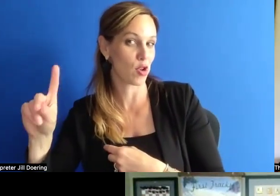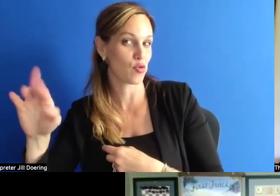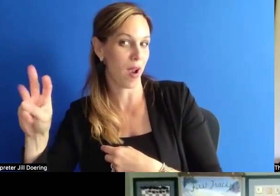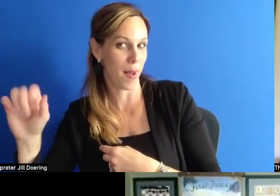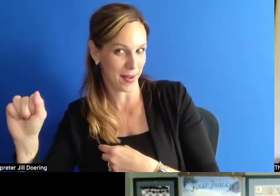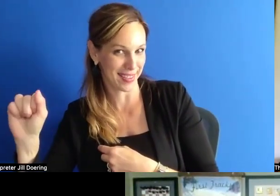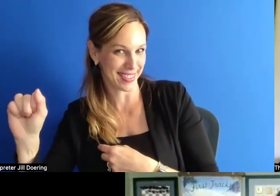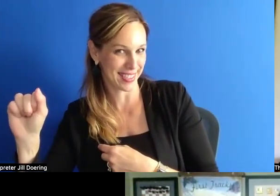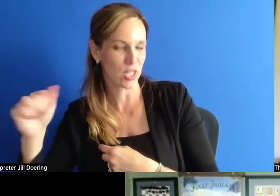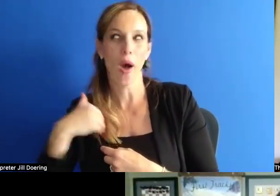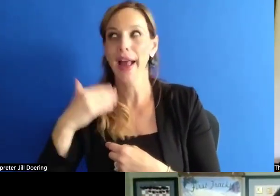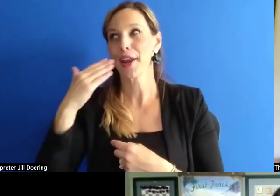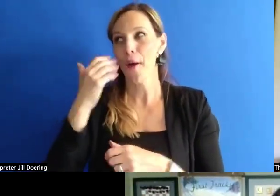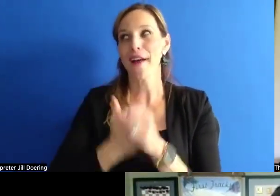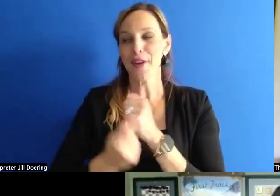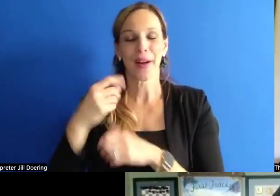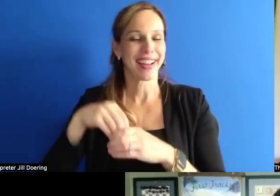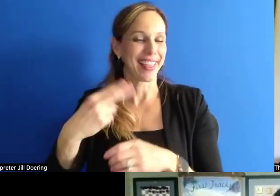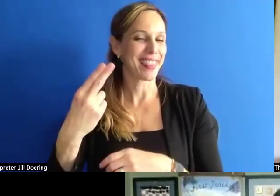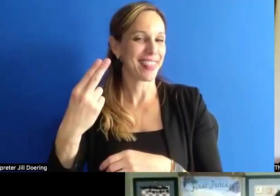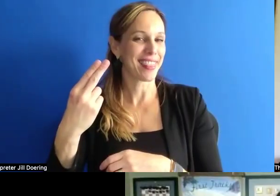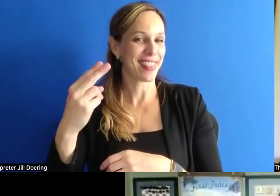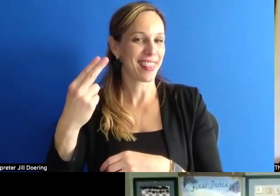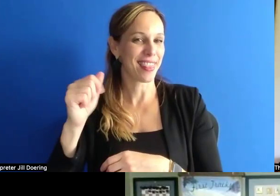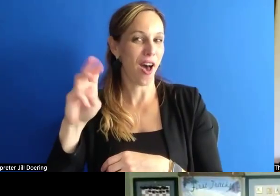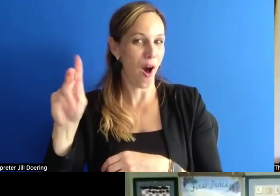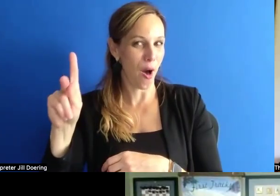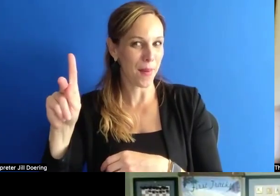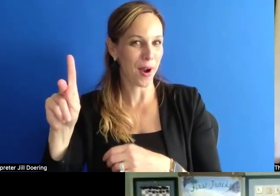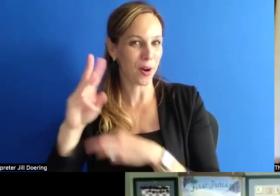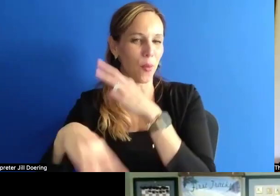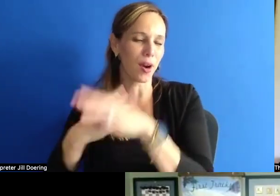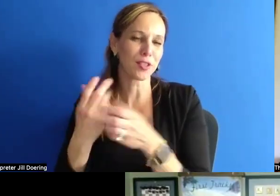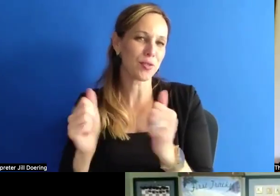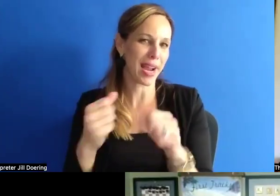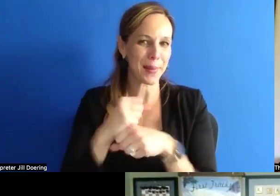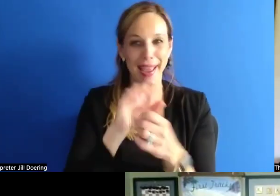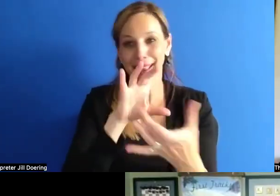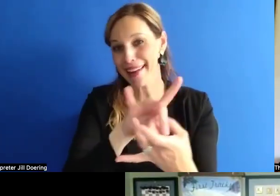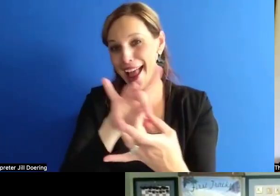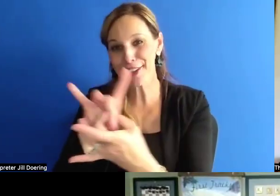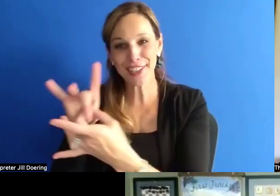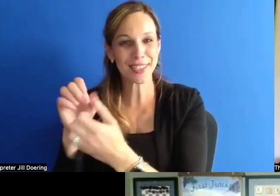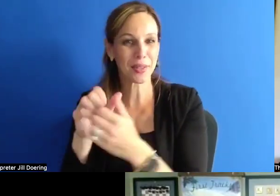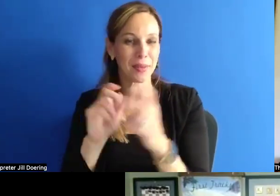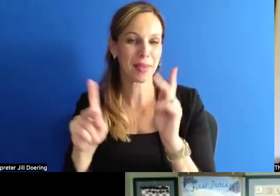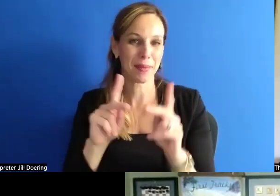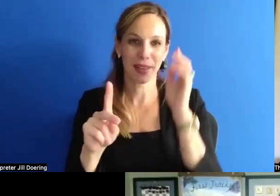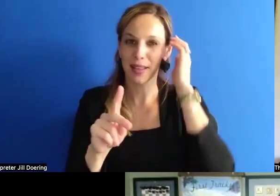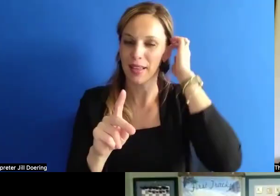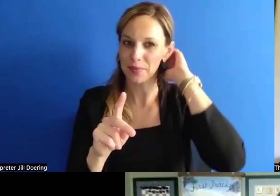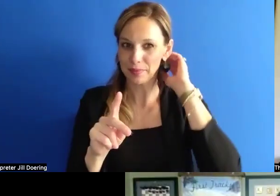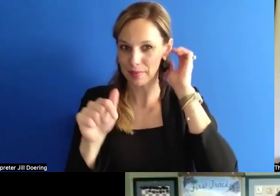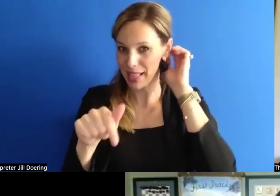know everybody in the Hallmark world, trying to make connections, share stories. But this year I'm